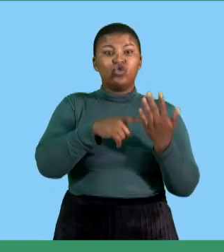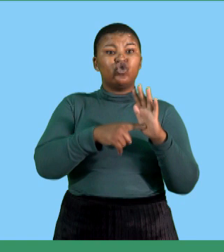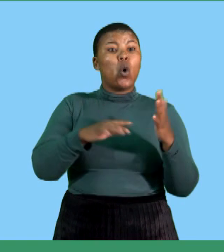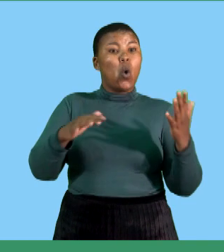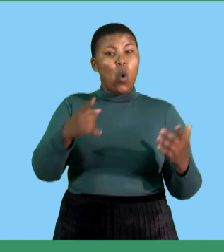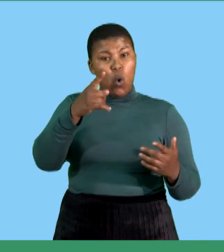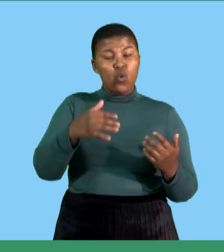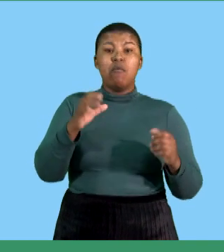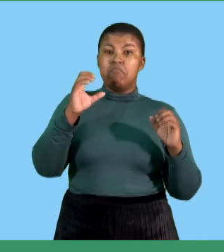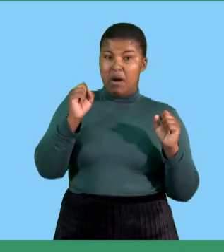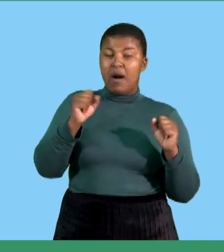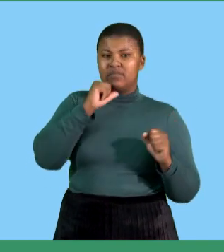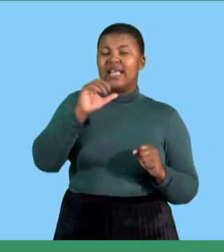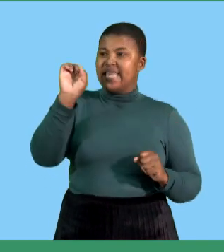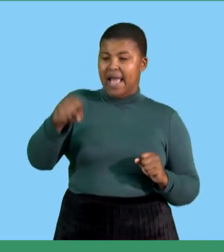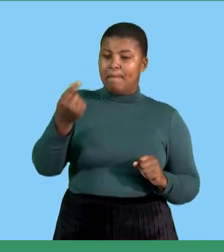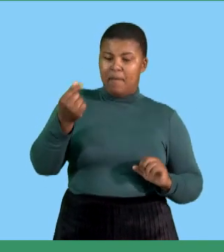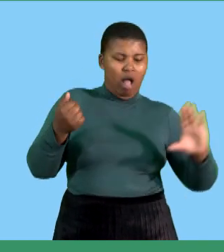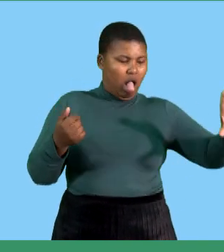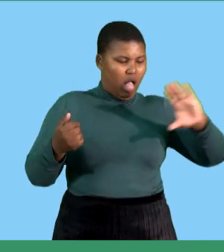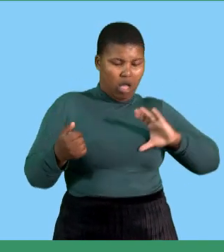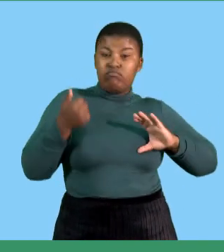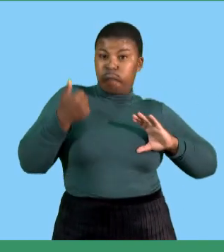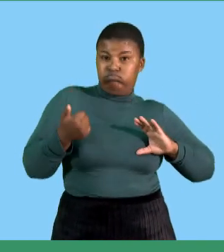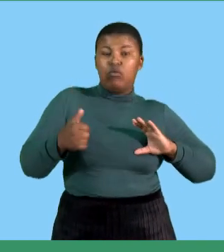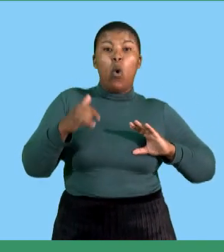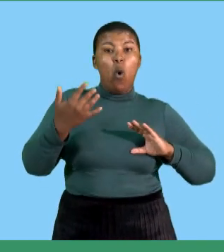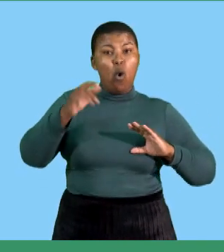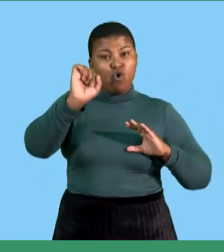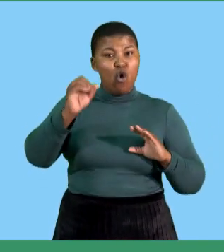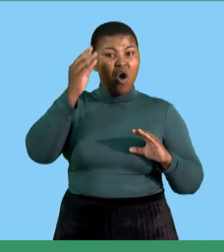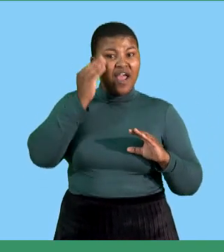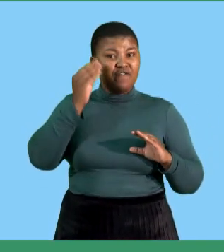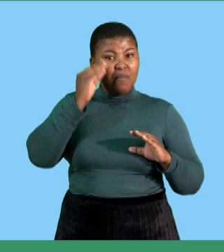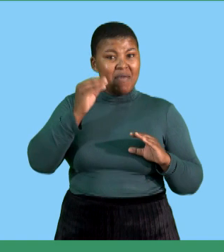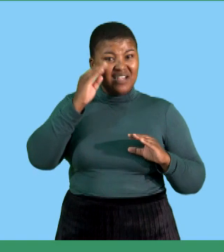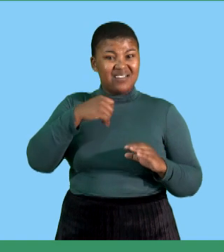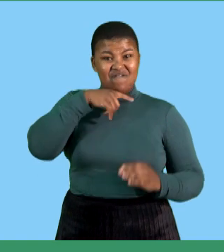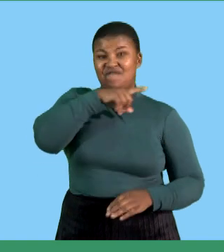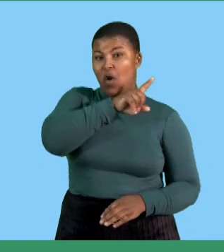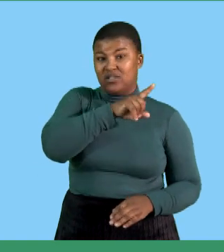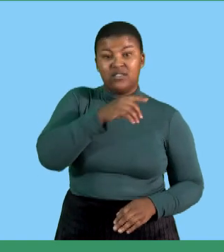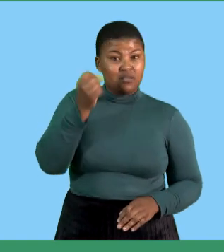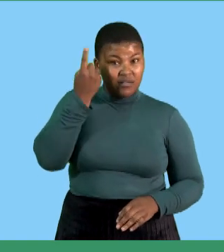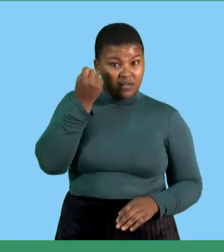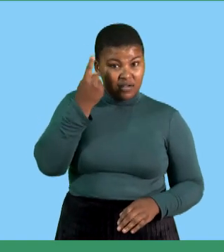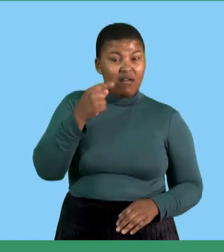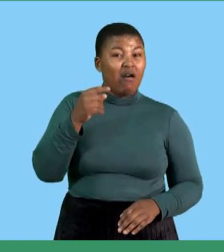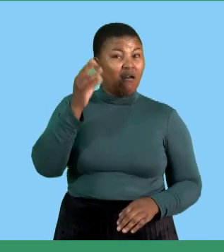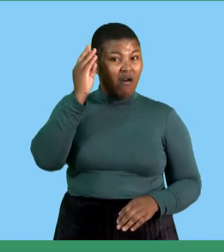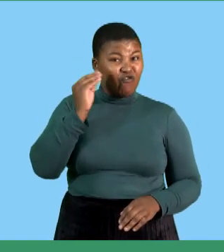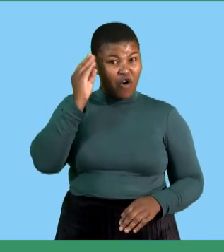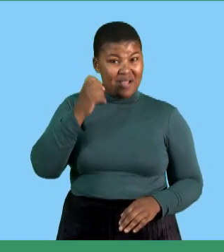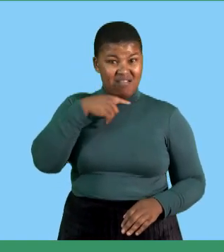declaring the income that you are getting, or you are falsifying your information, because you understand that falsifying the information is